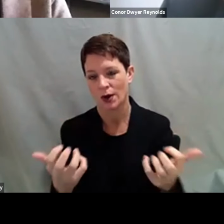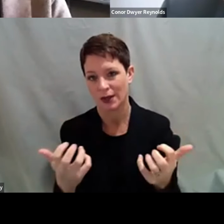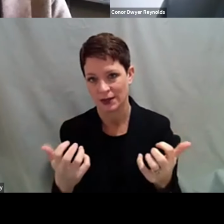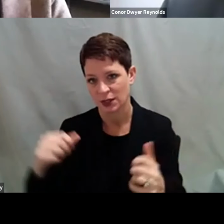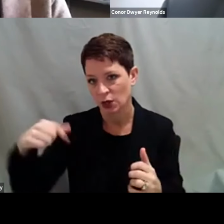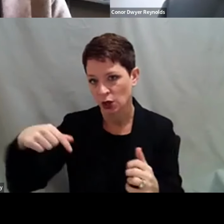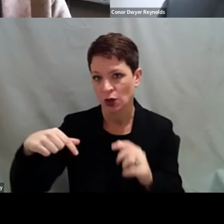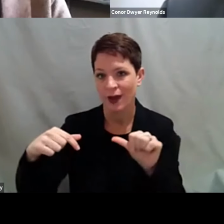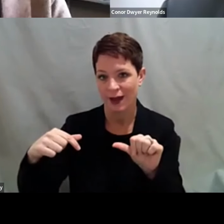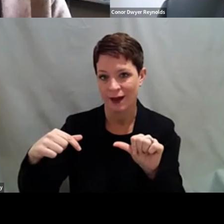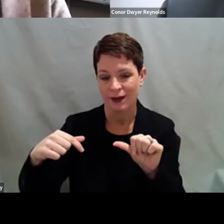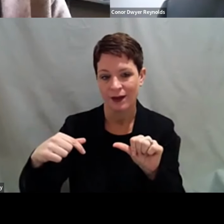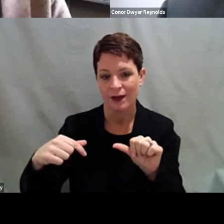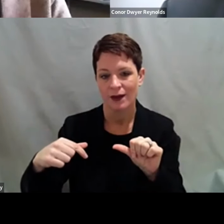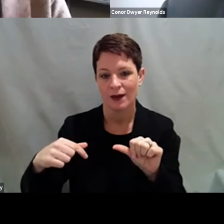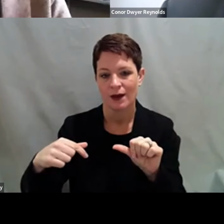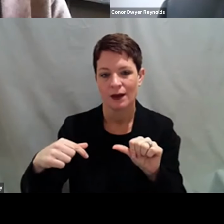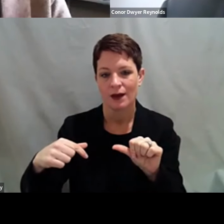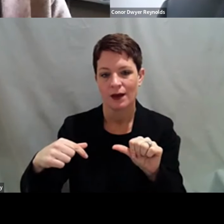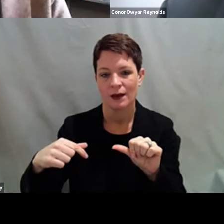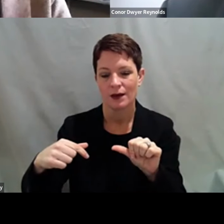perhaps direct them toward